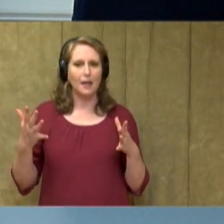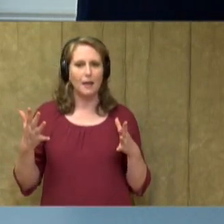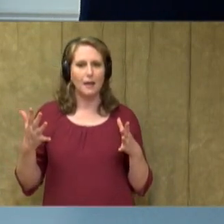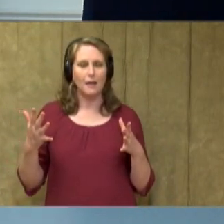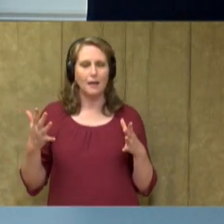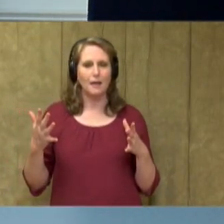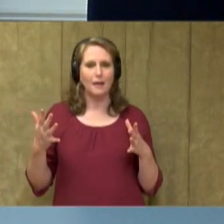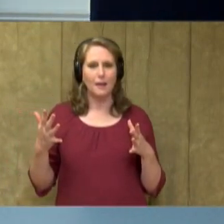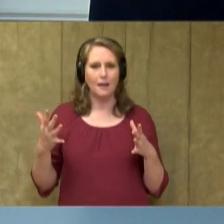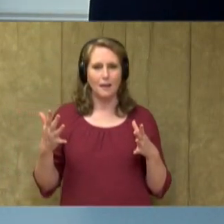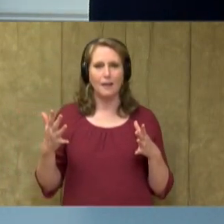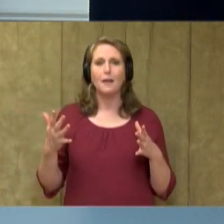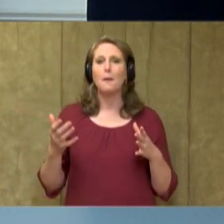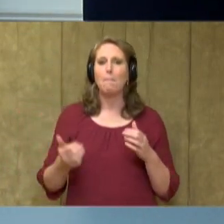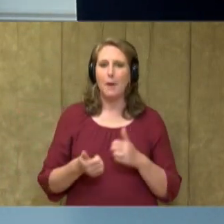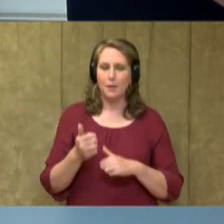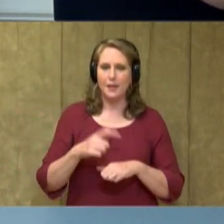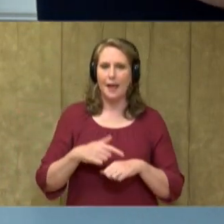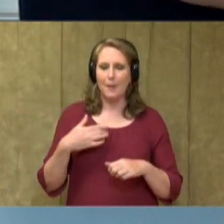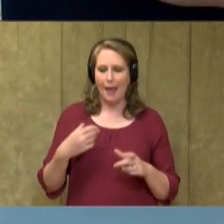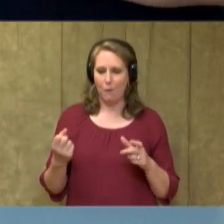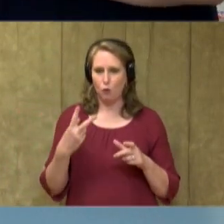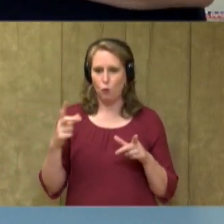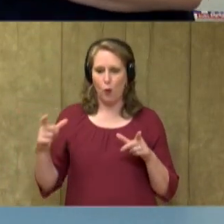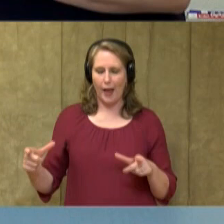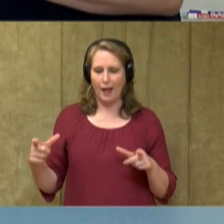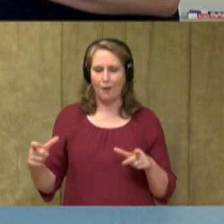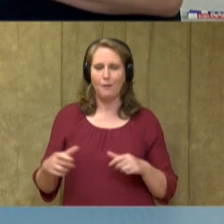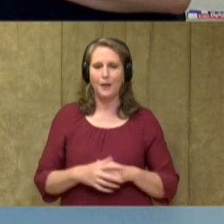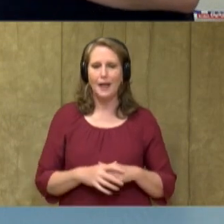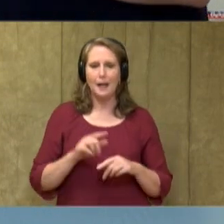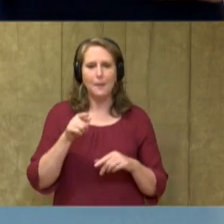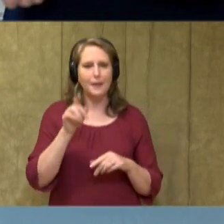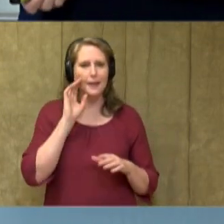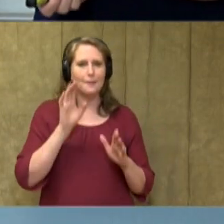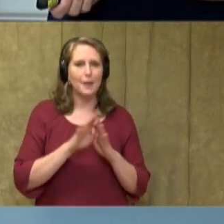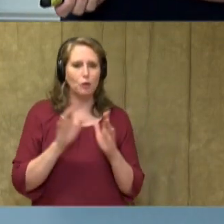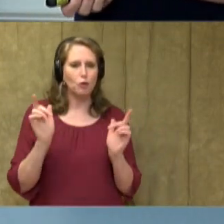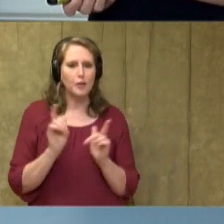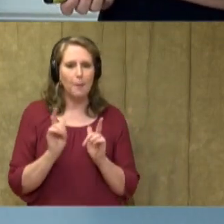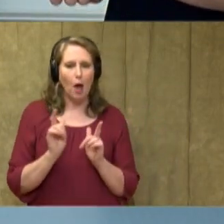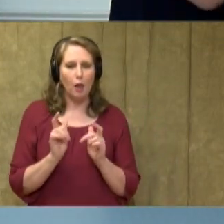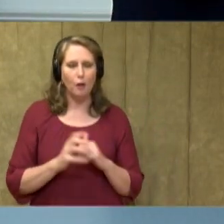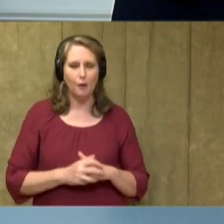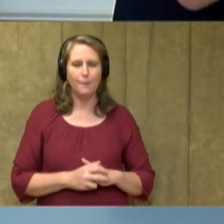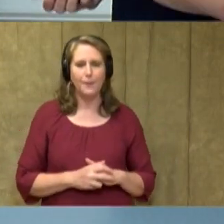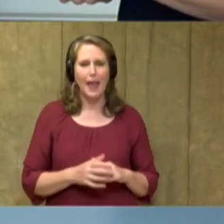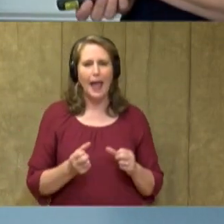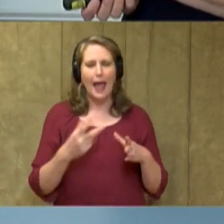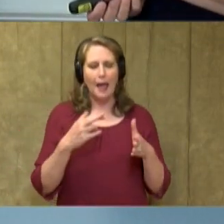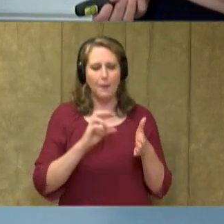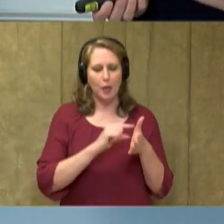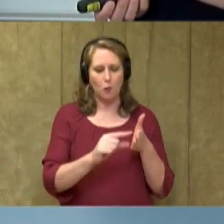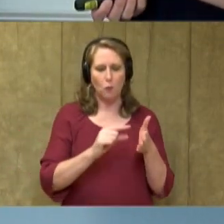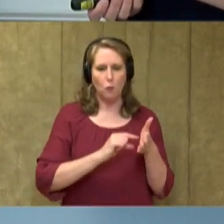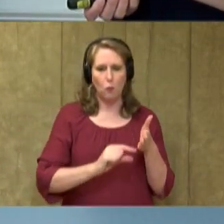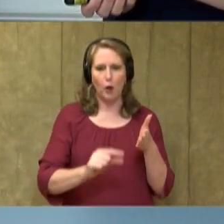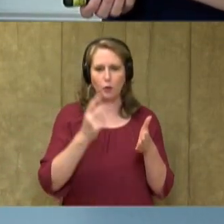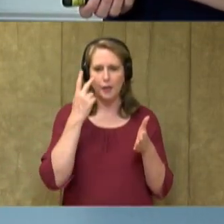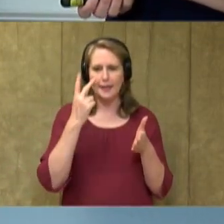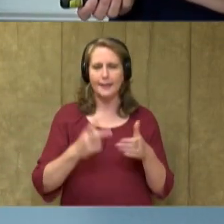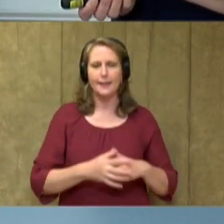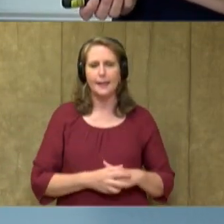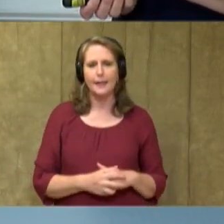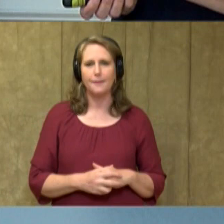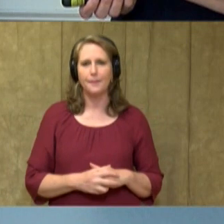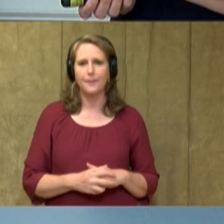think? A lot of times it'll have 12 cupcakes, but this one is a little bit smaller. How many rows do you see?